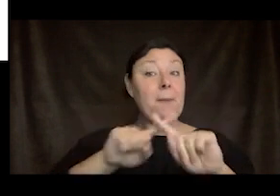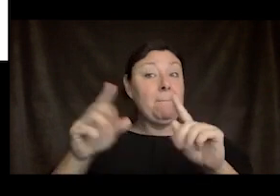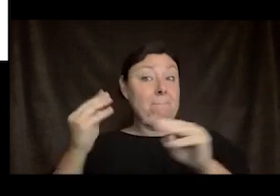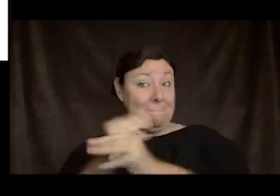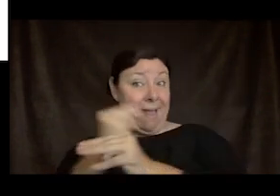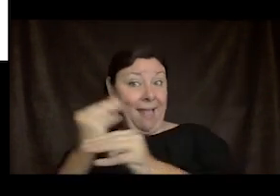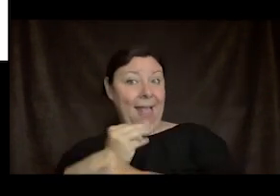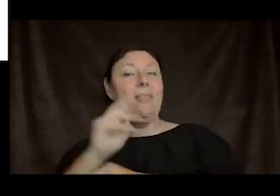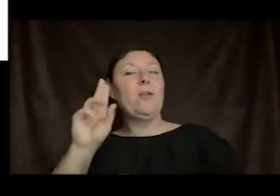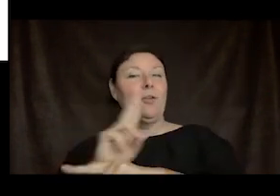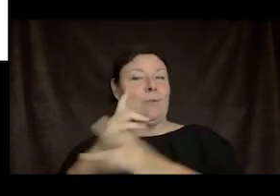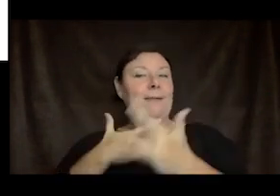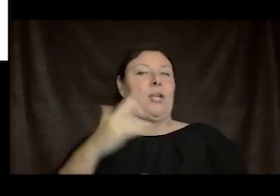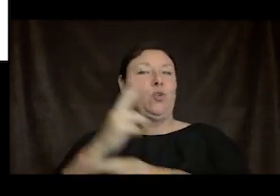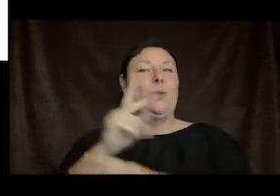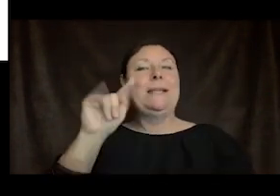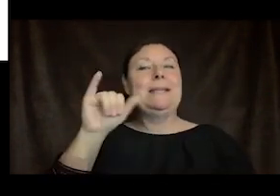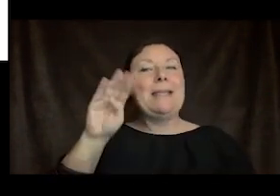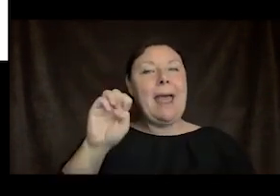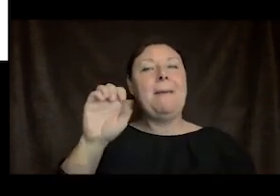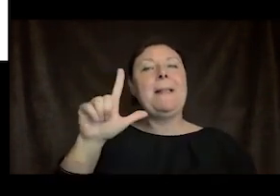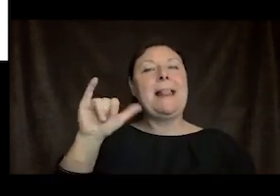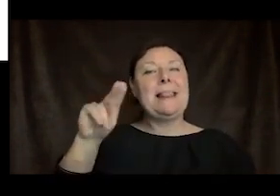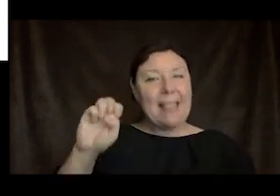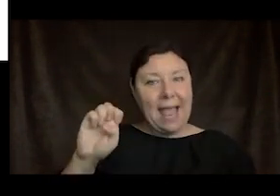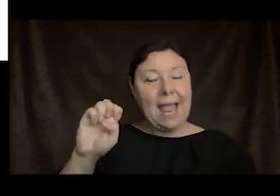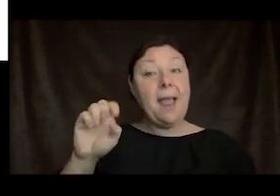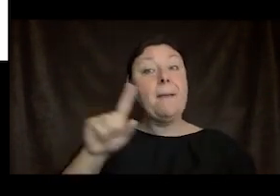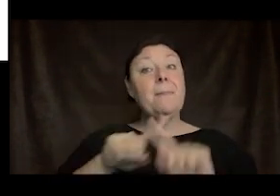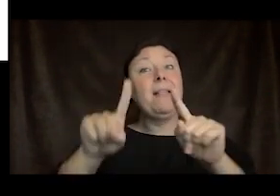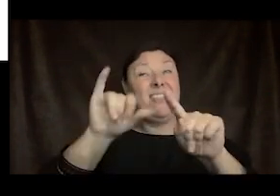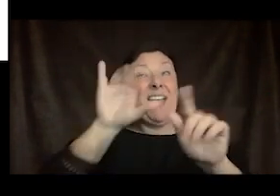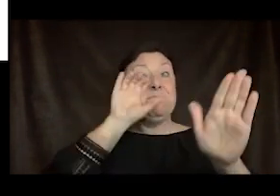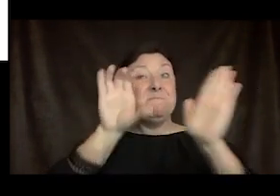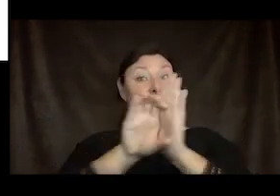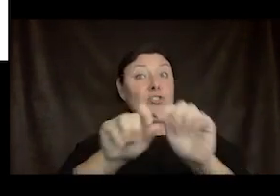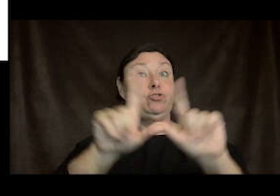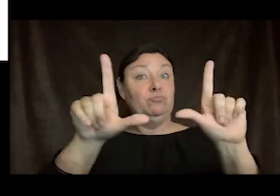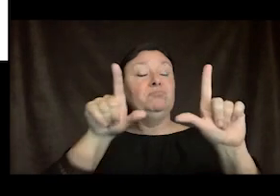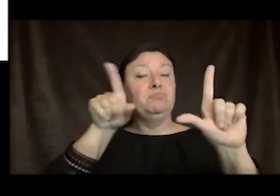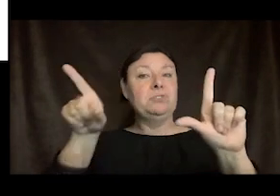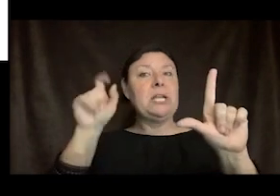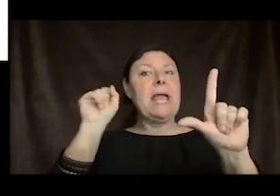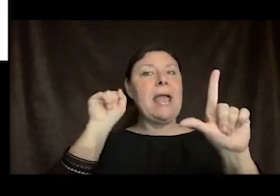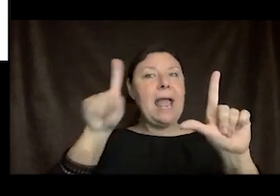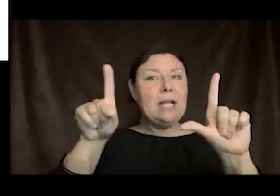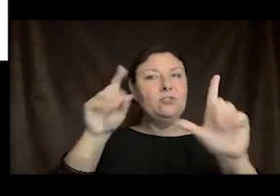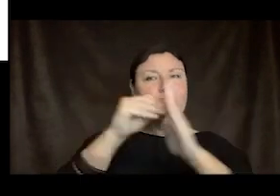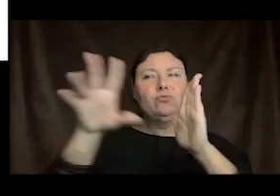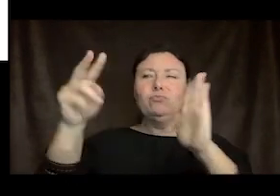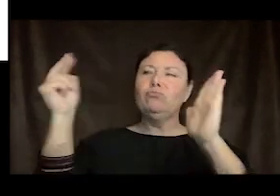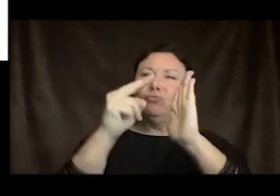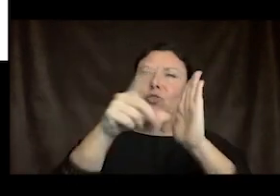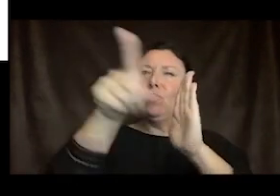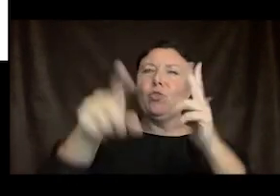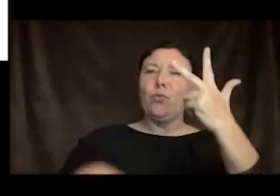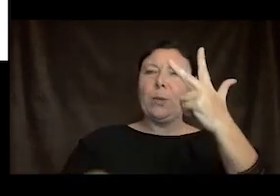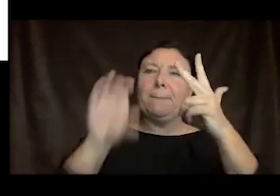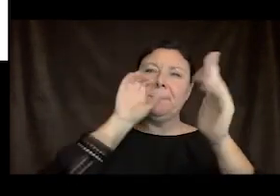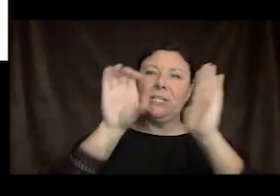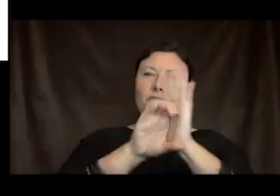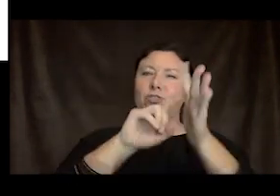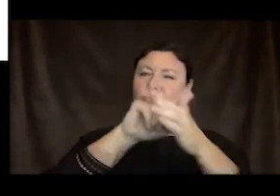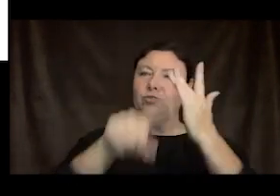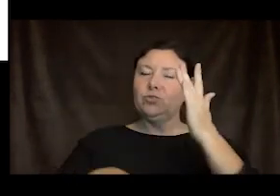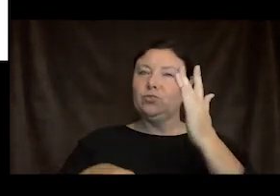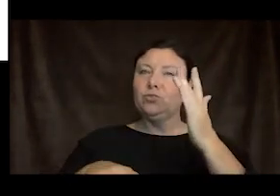mathematics. But she asked her students to take a look at these pictures, and let's have a